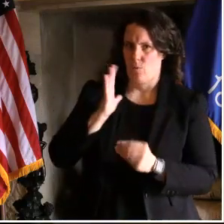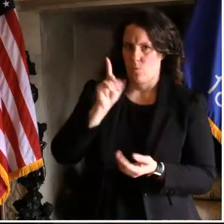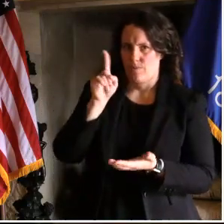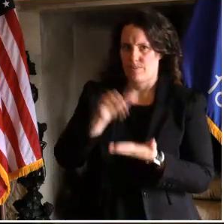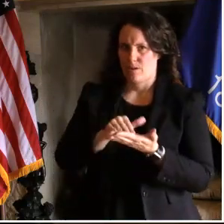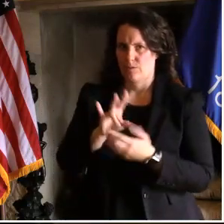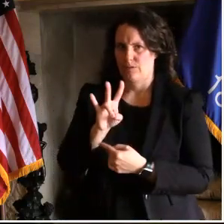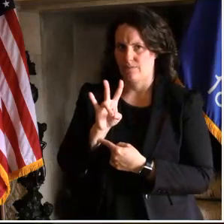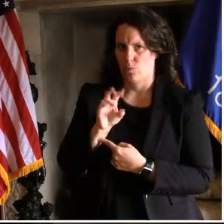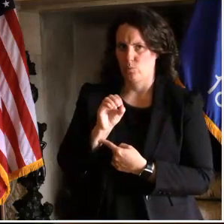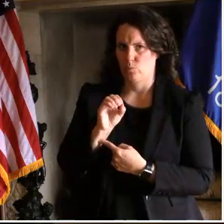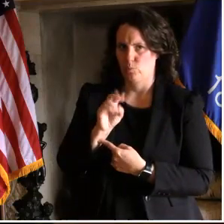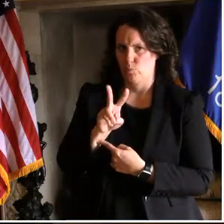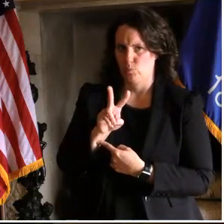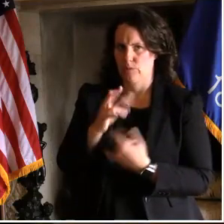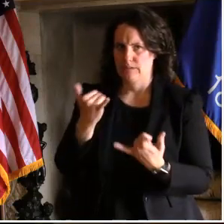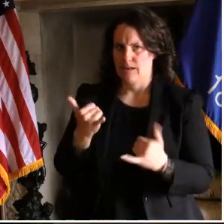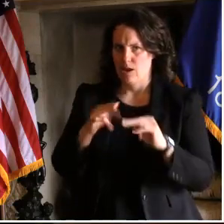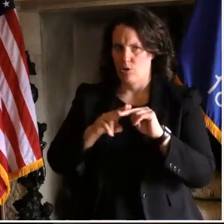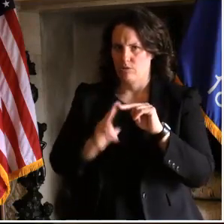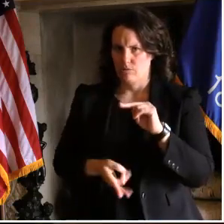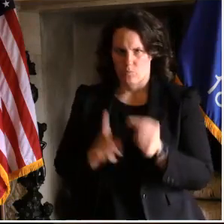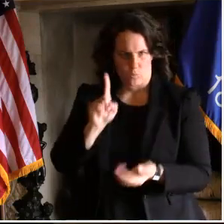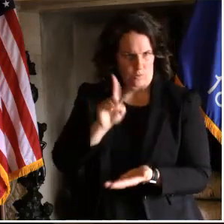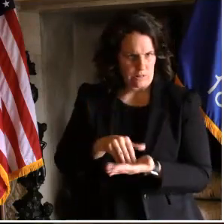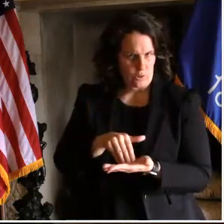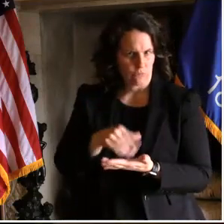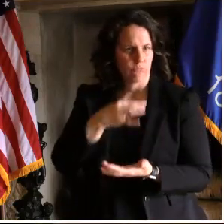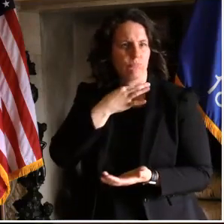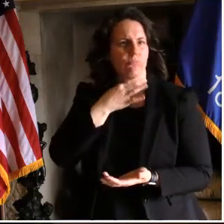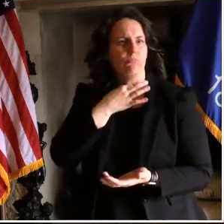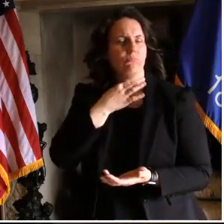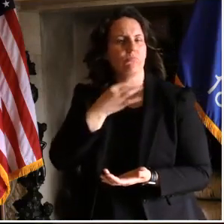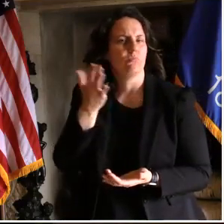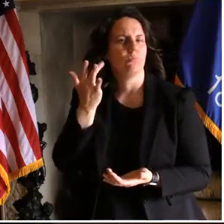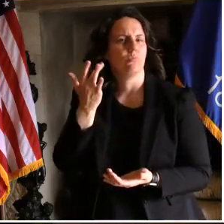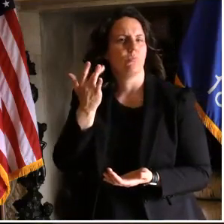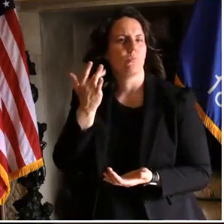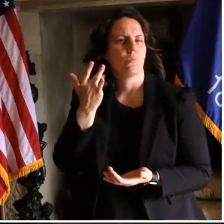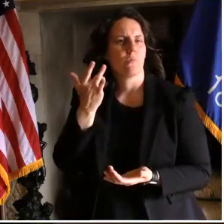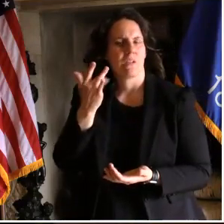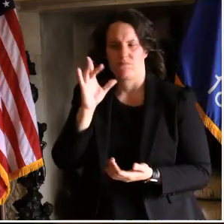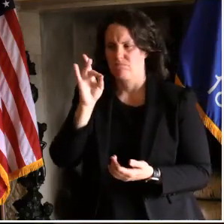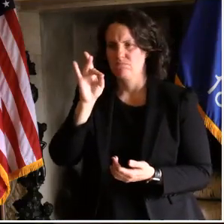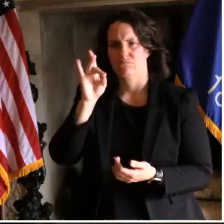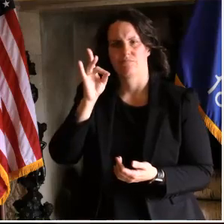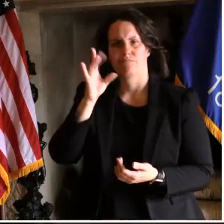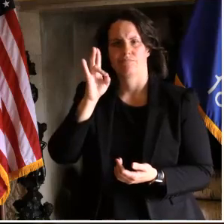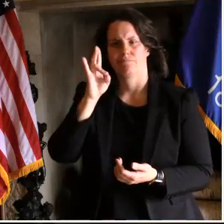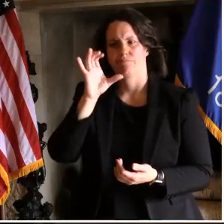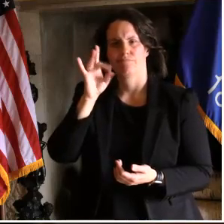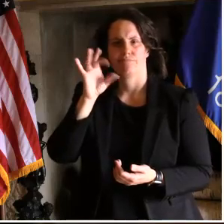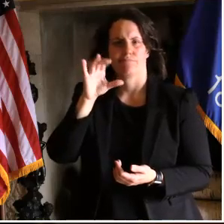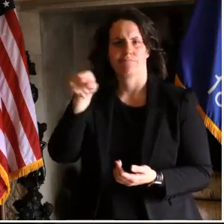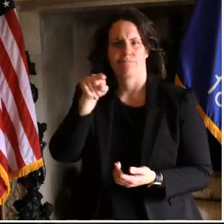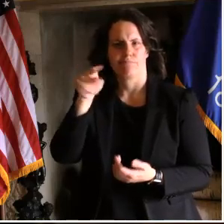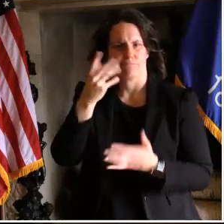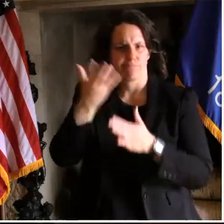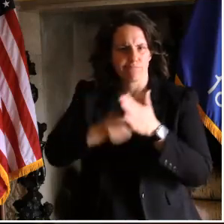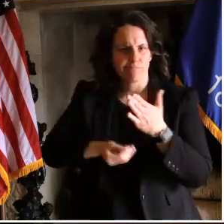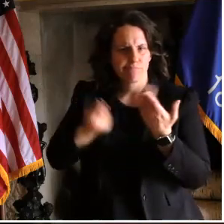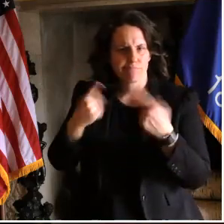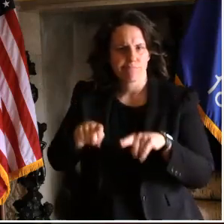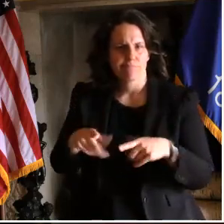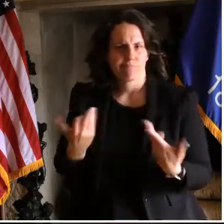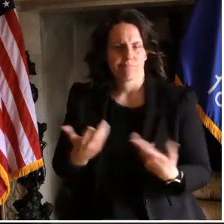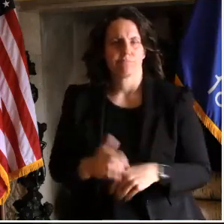Jeremy, I'm sorry, we only... The negative test number was only 855 on Sunday to Monday. Jeremy, I'm sorry, we only have time for one question today, and we'll